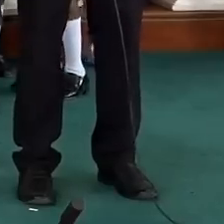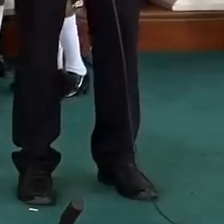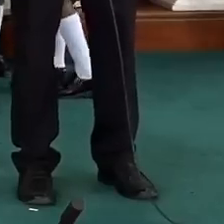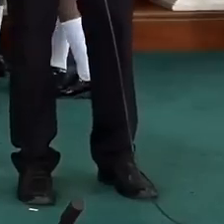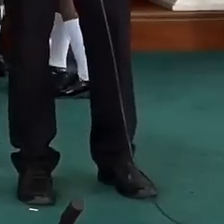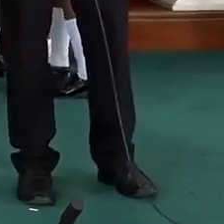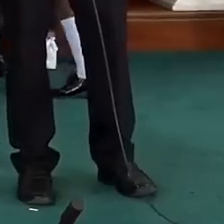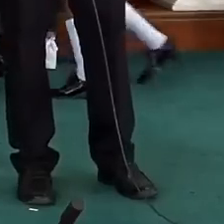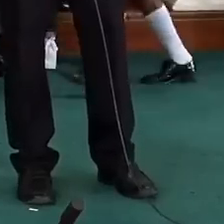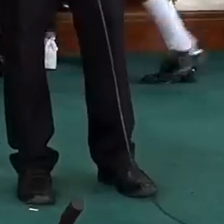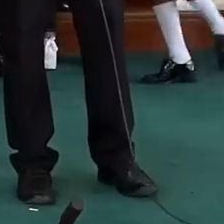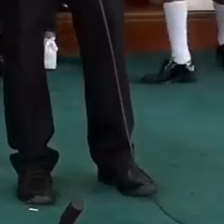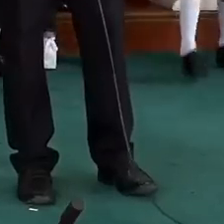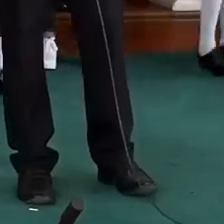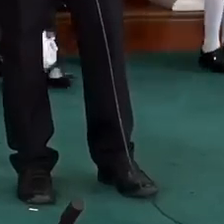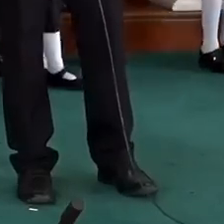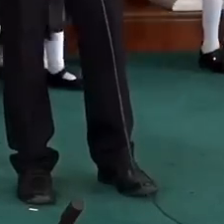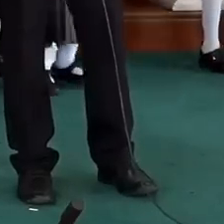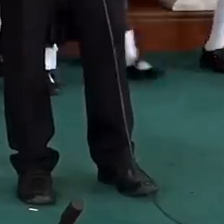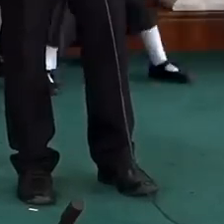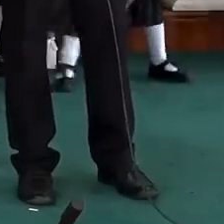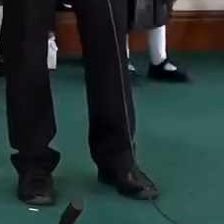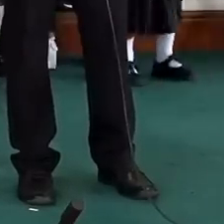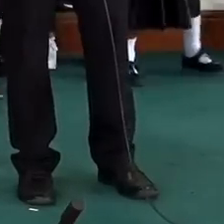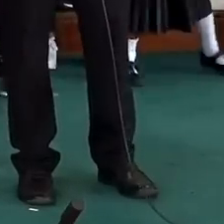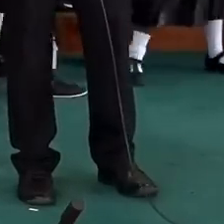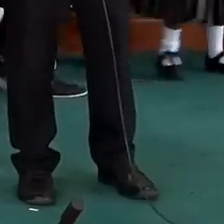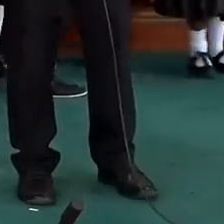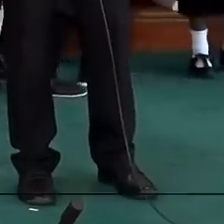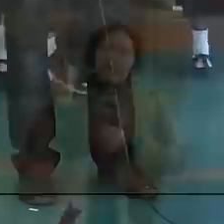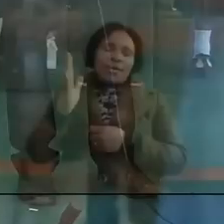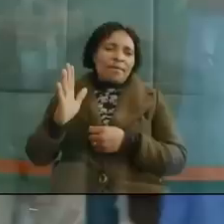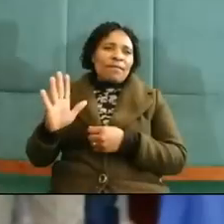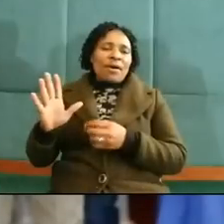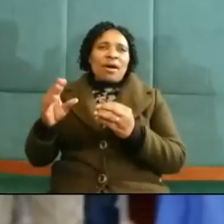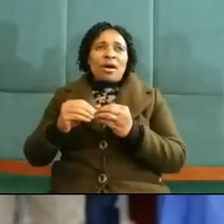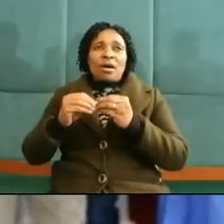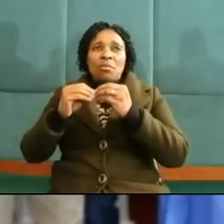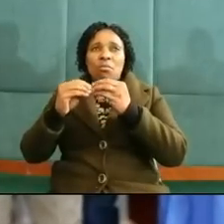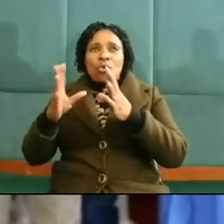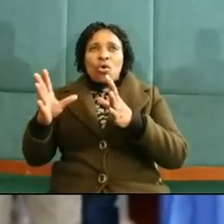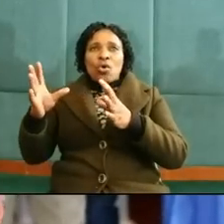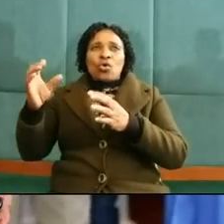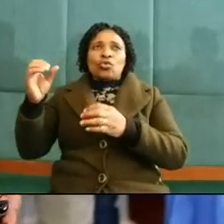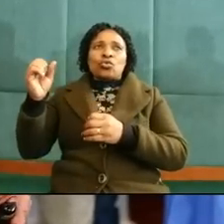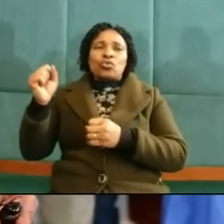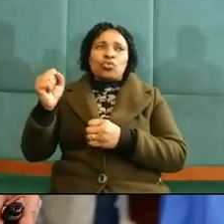sign. Last sign. Last sign. Last